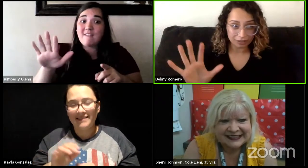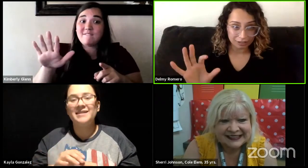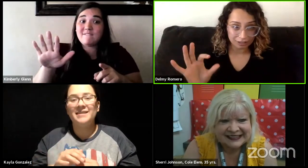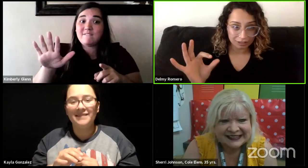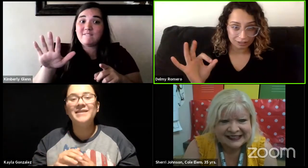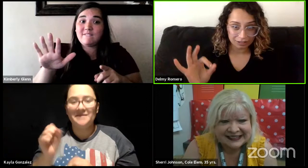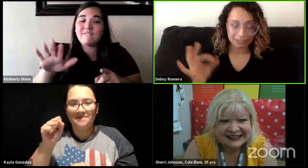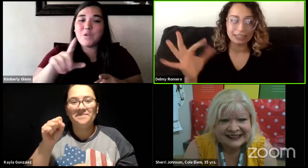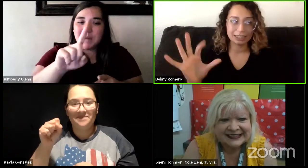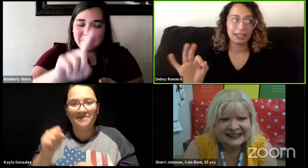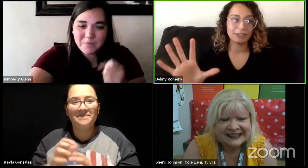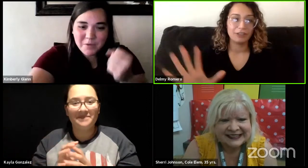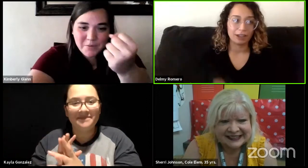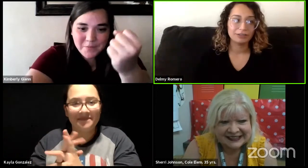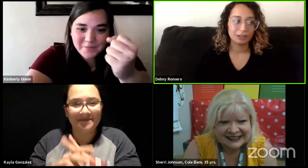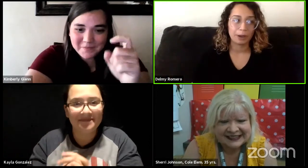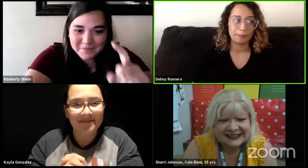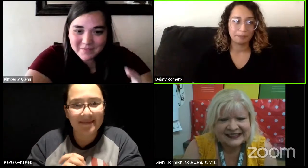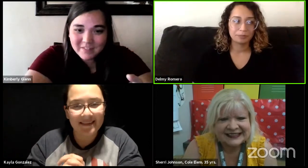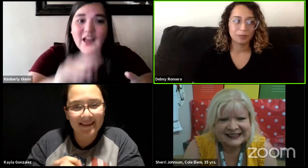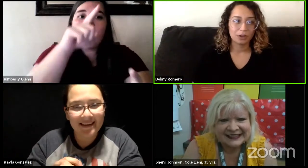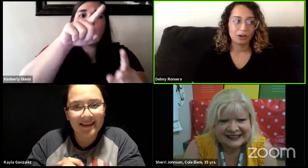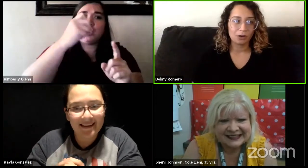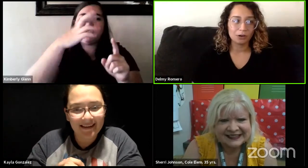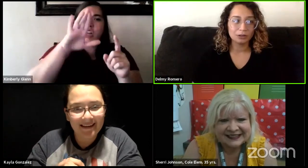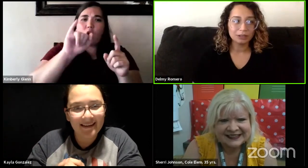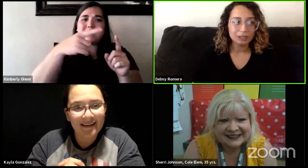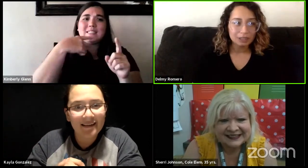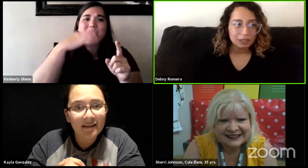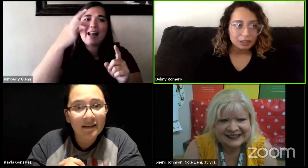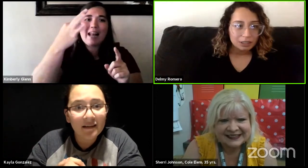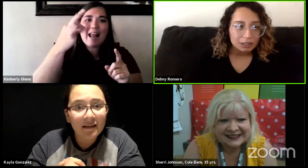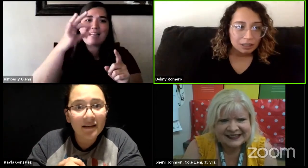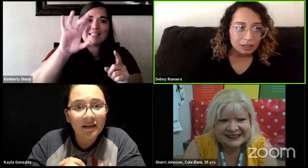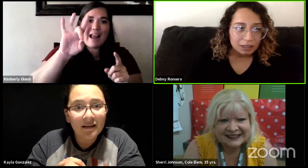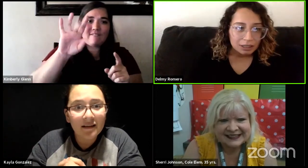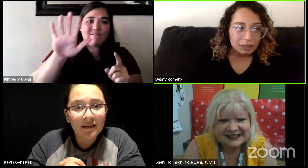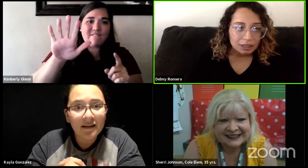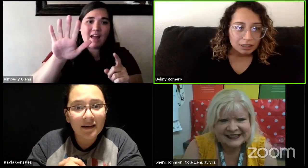1995? 1995. Okay. Hold.